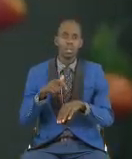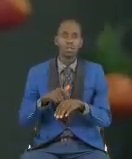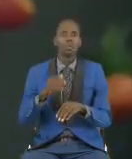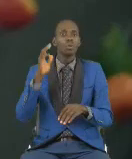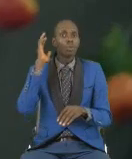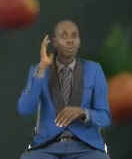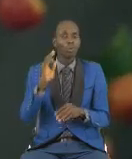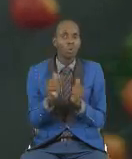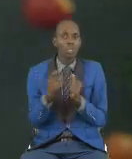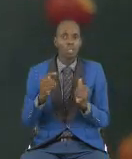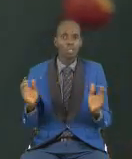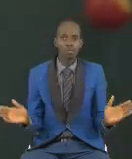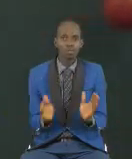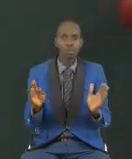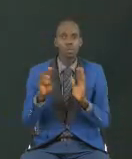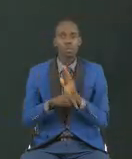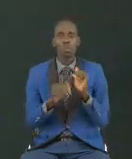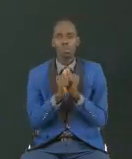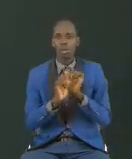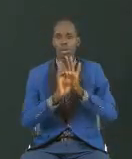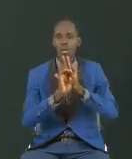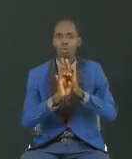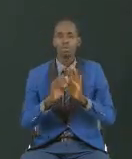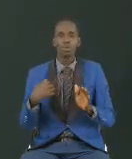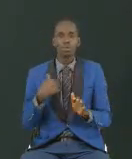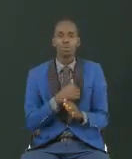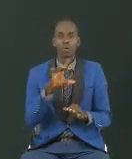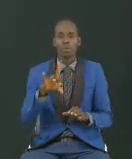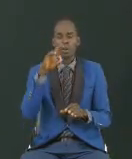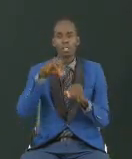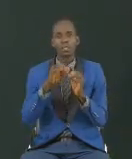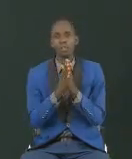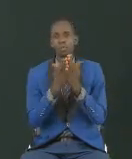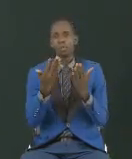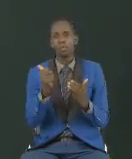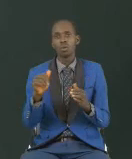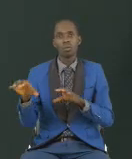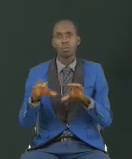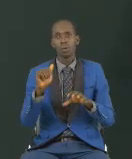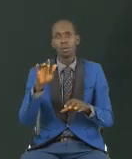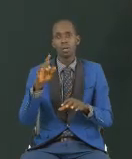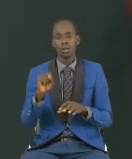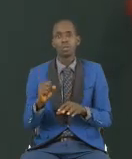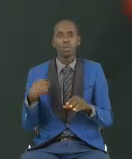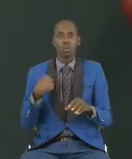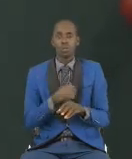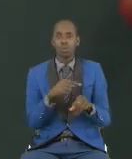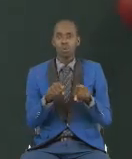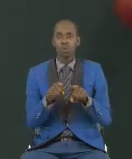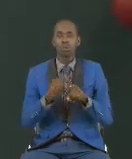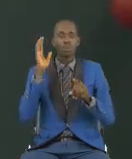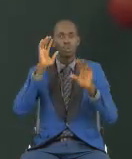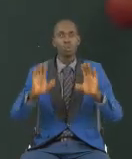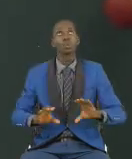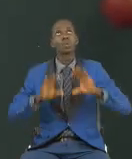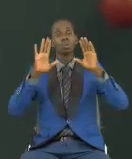encouragement and the examples that we see in the Acts of the Apostles, we too will commit ourselves to the preaching of